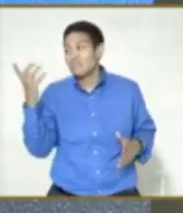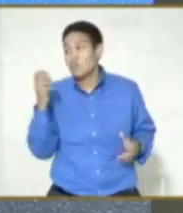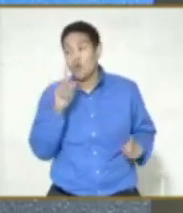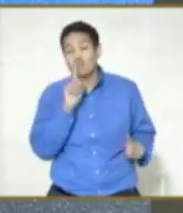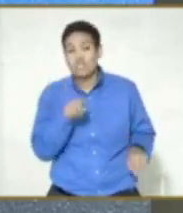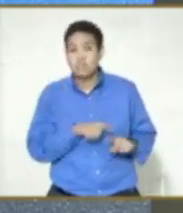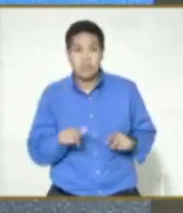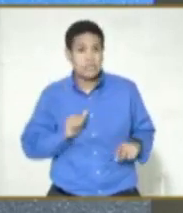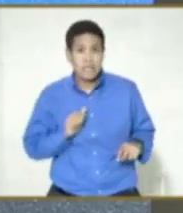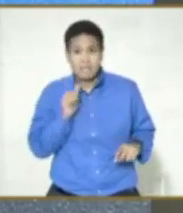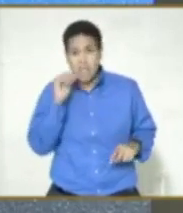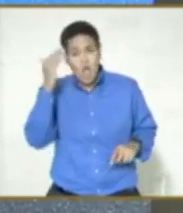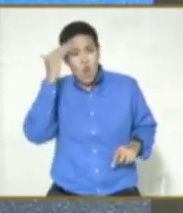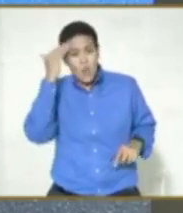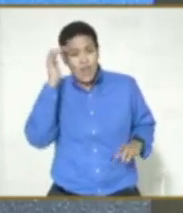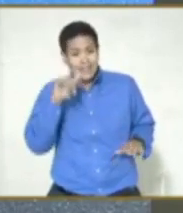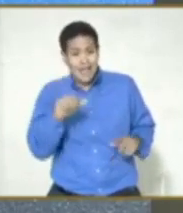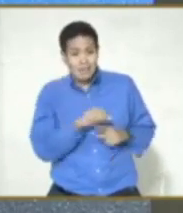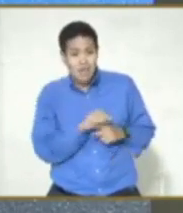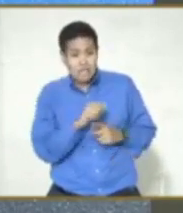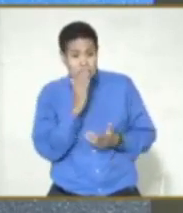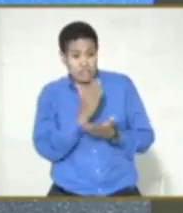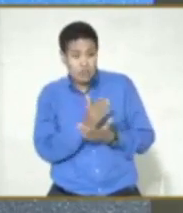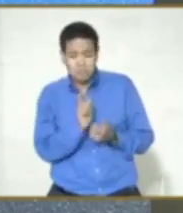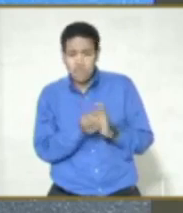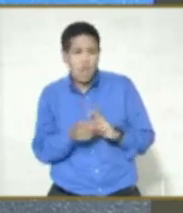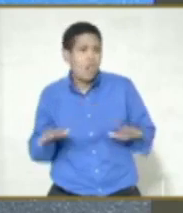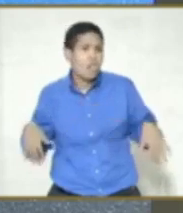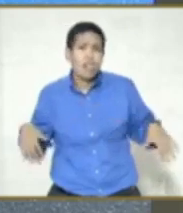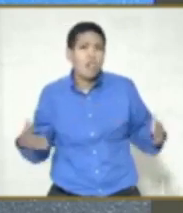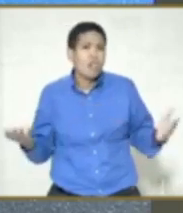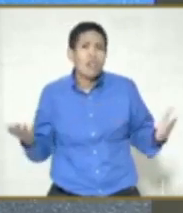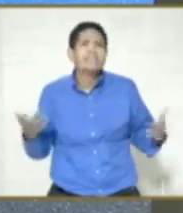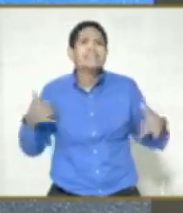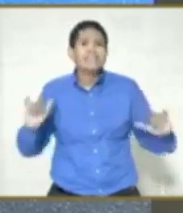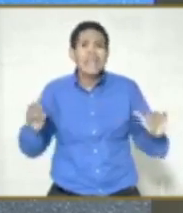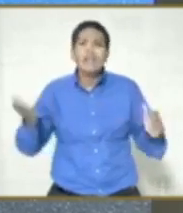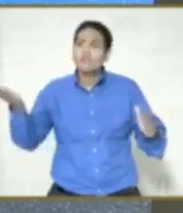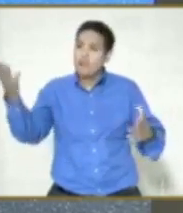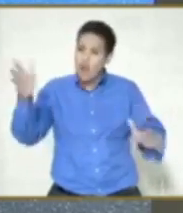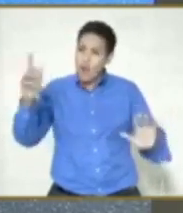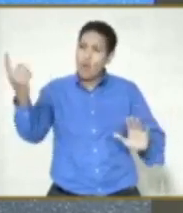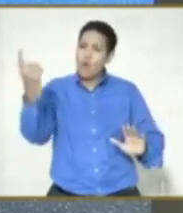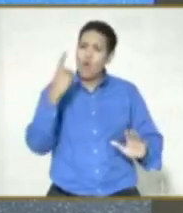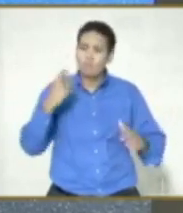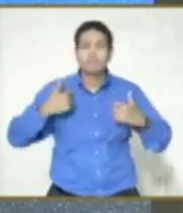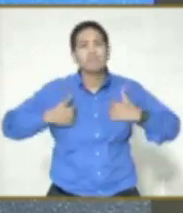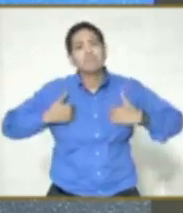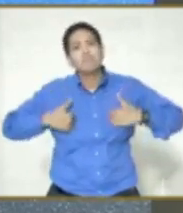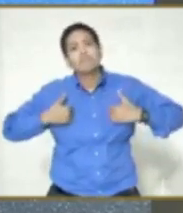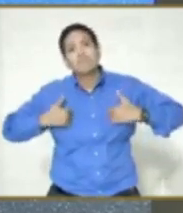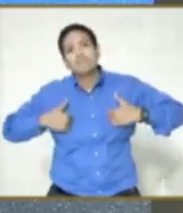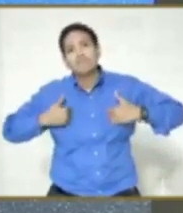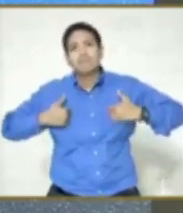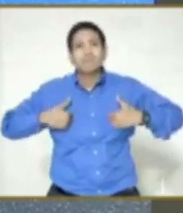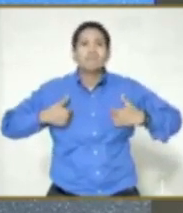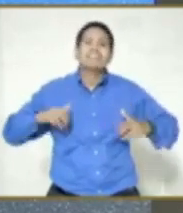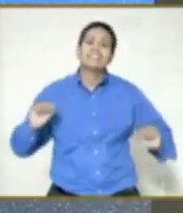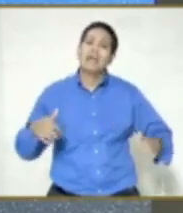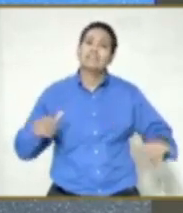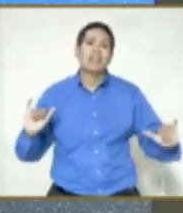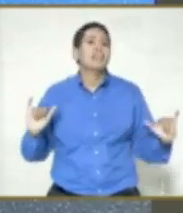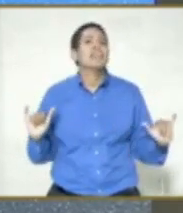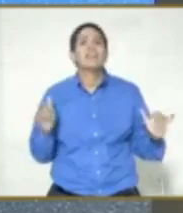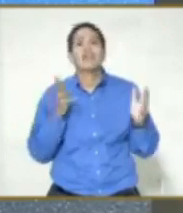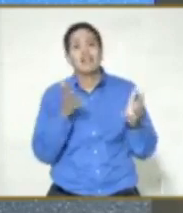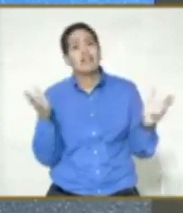not aware that that practice has changed. They still are allowed to come to the drop-in centers and use the facilities that